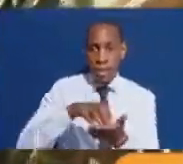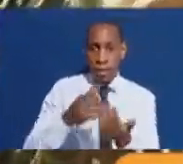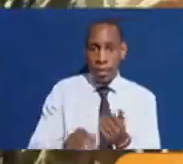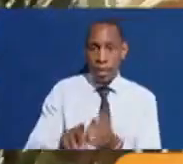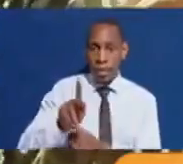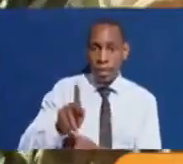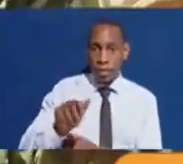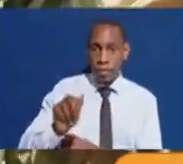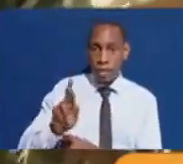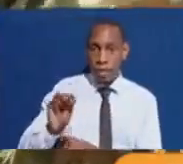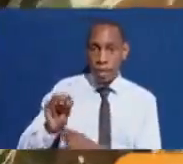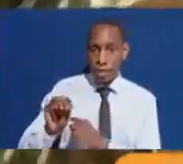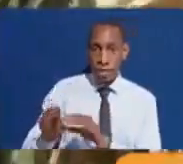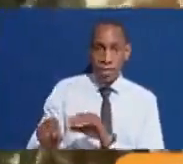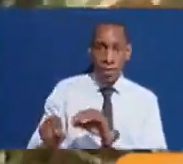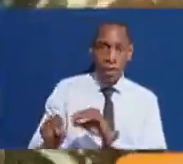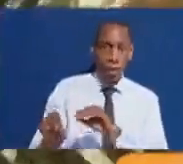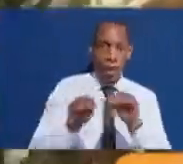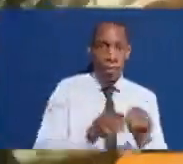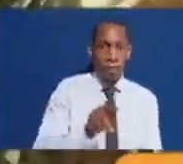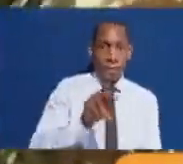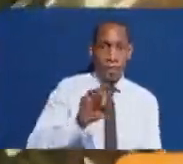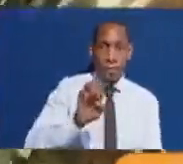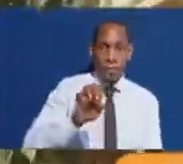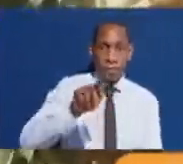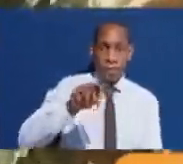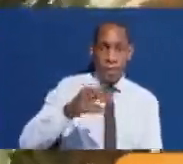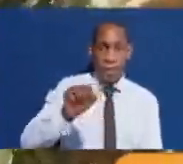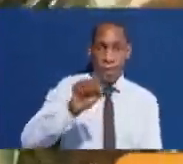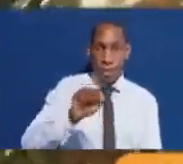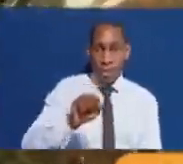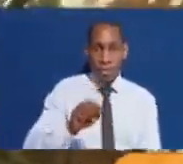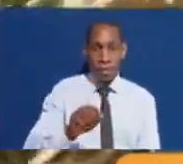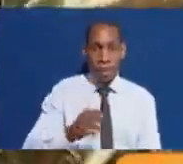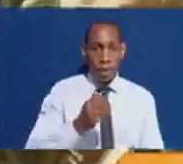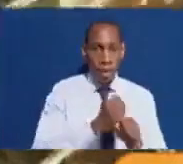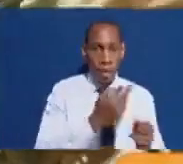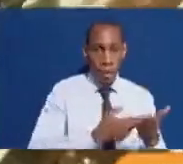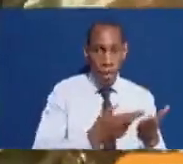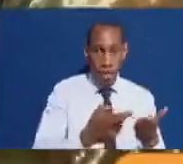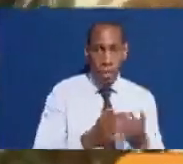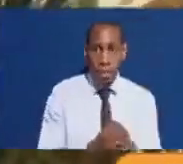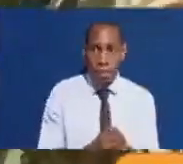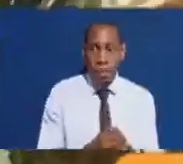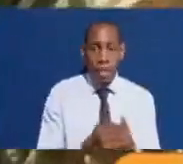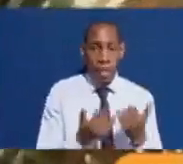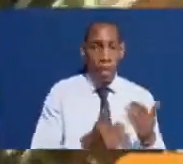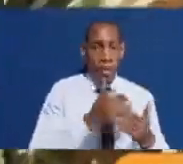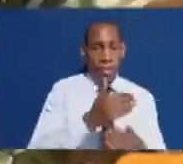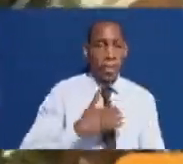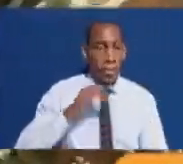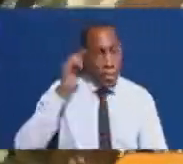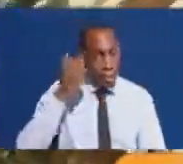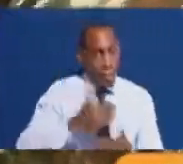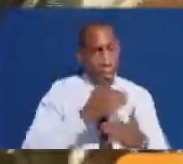go to KEFIS for varietal registration. Then from there, I think what will follow